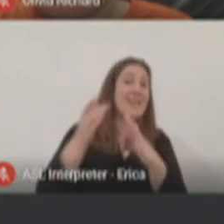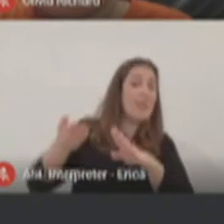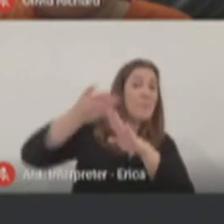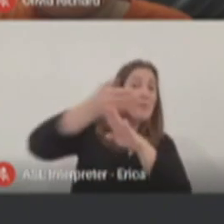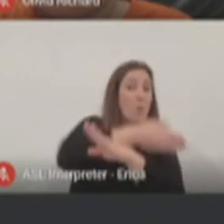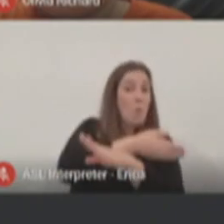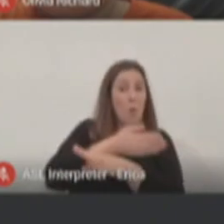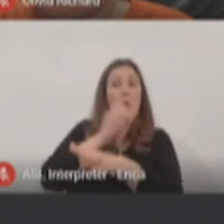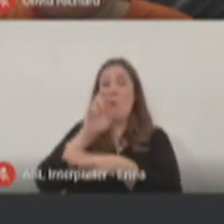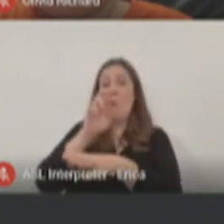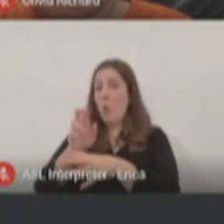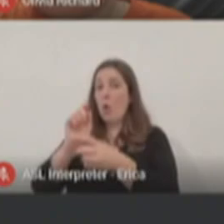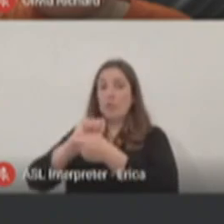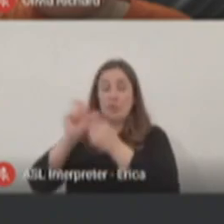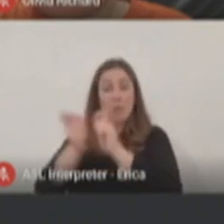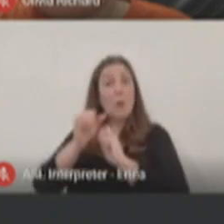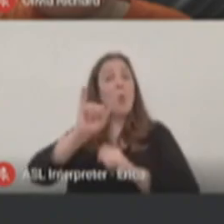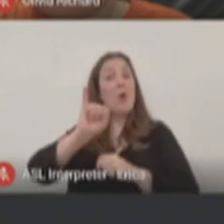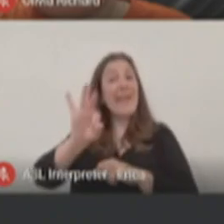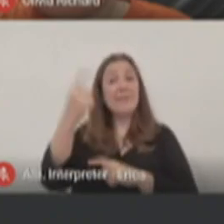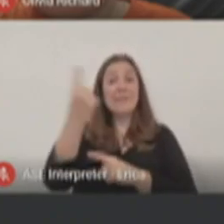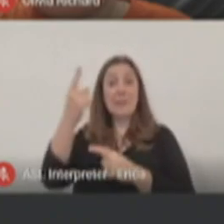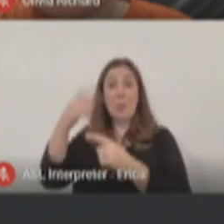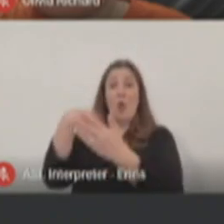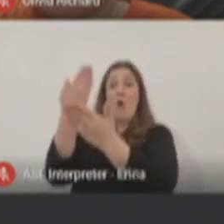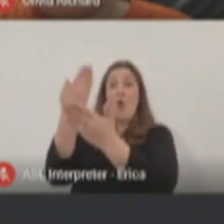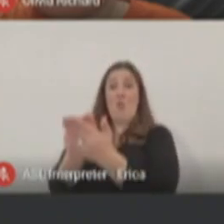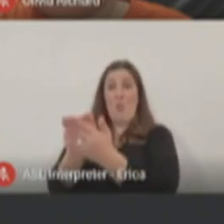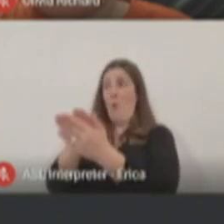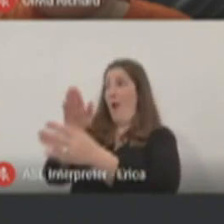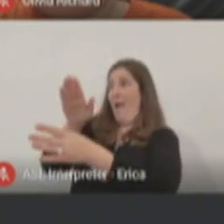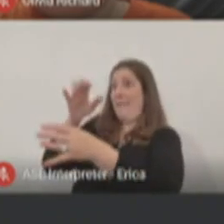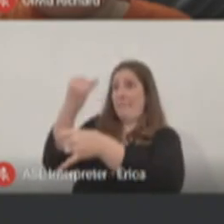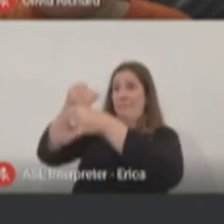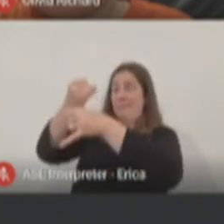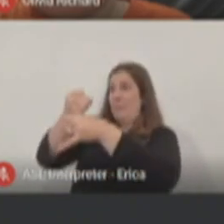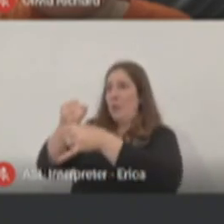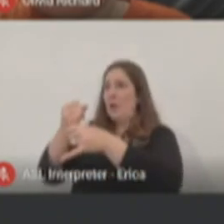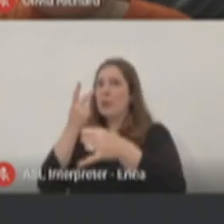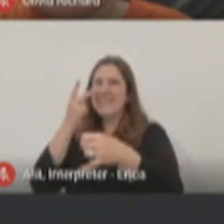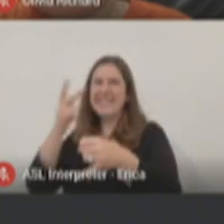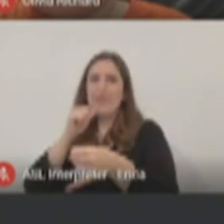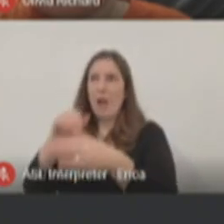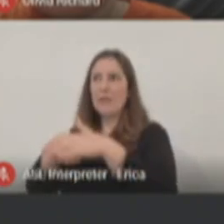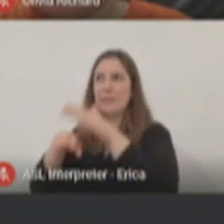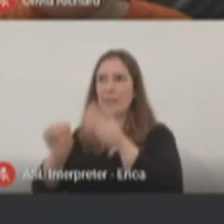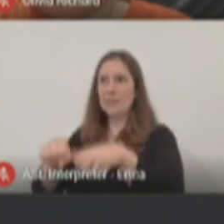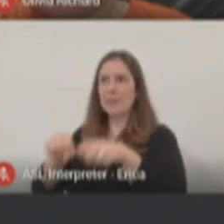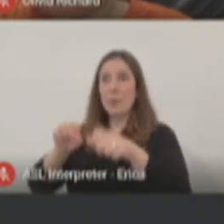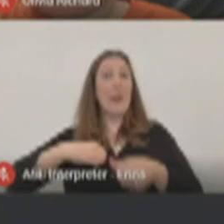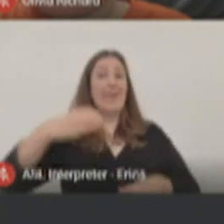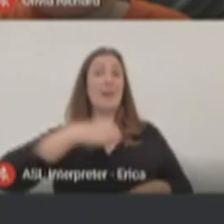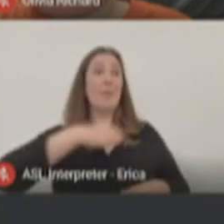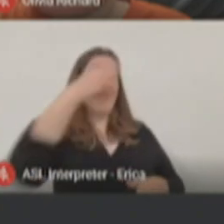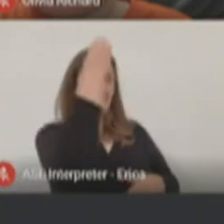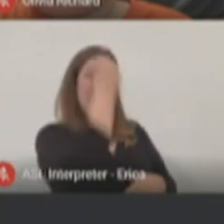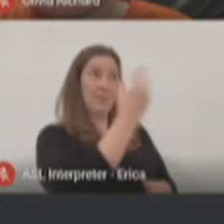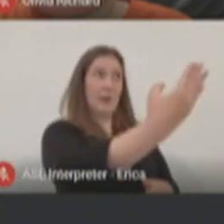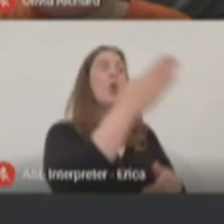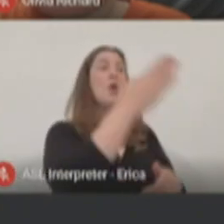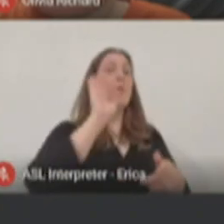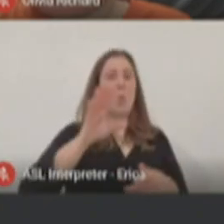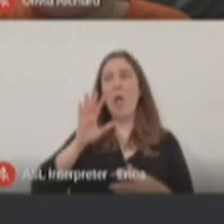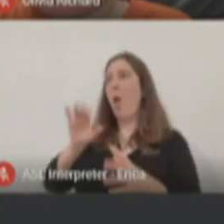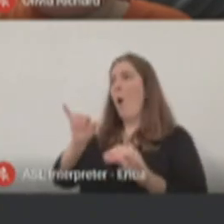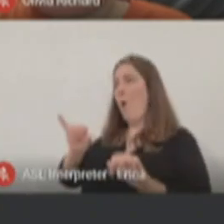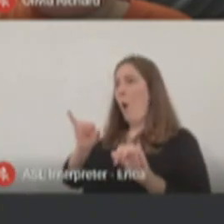taken complaints where someone's gone to a site, it's not as accessible as it needs to be, and then we've partnered with that community provider